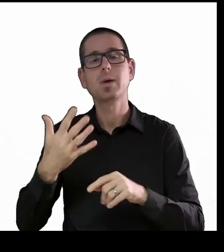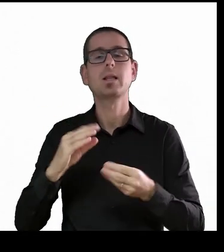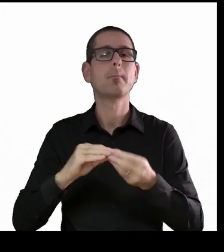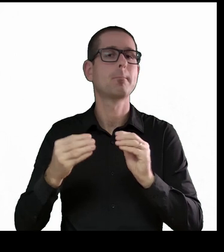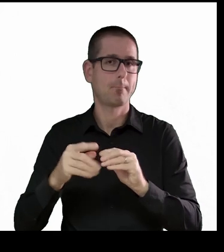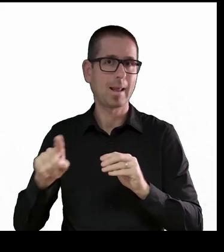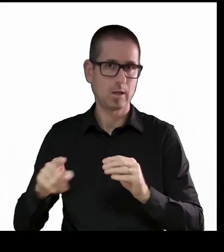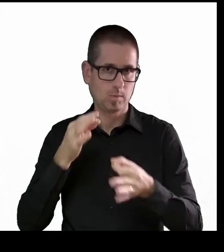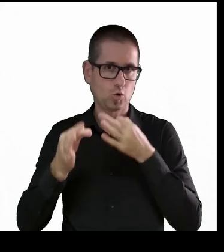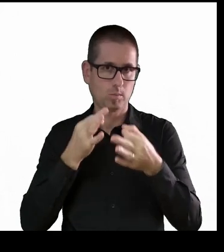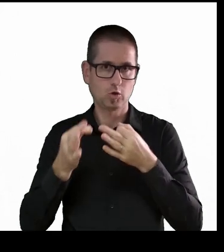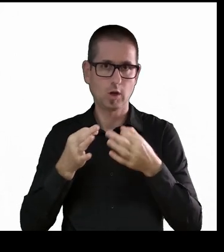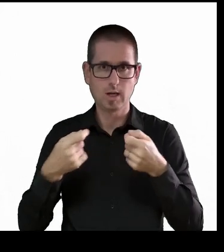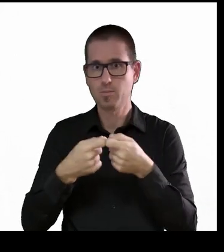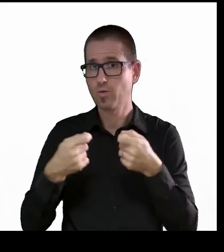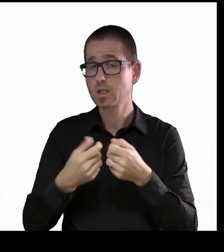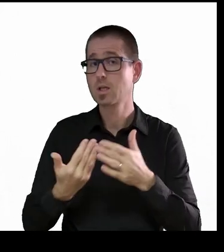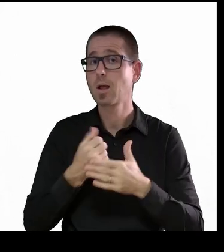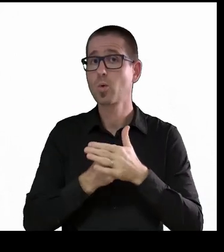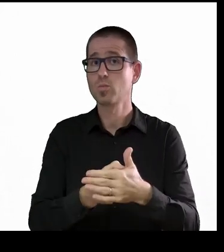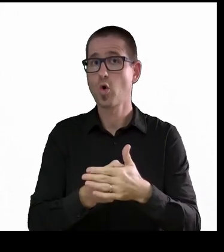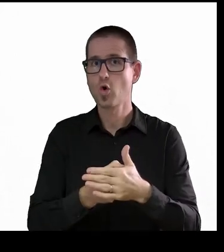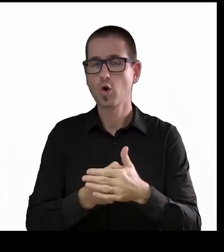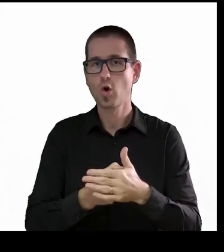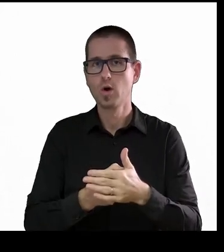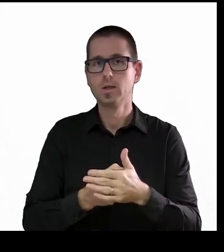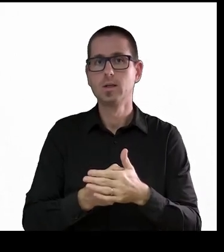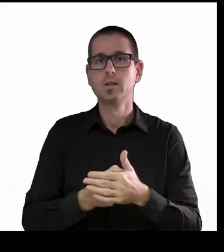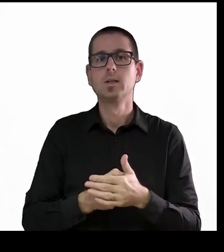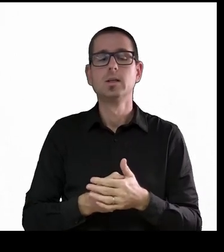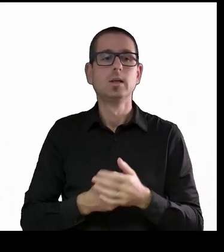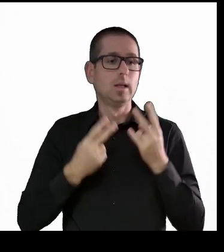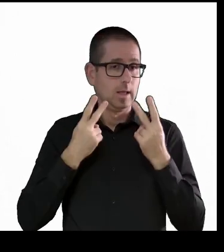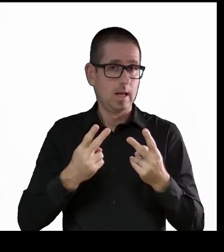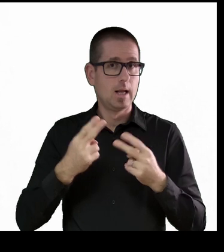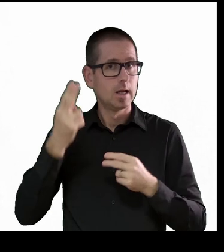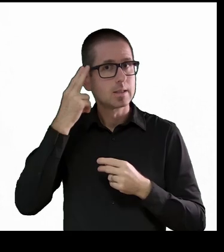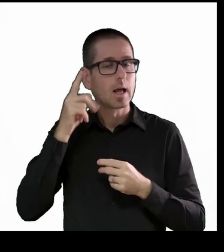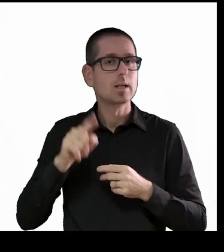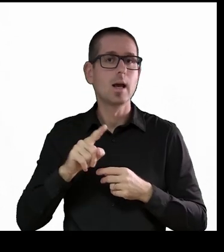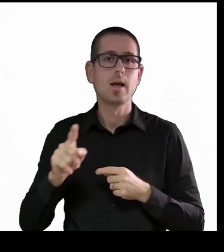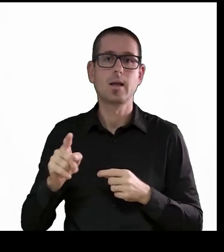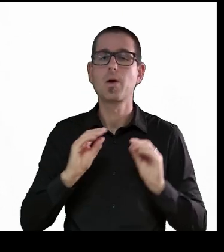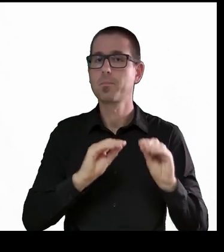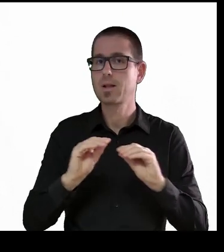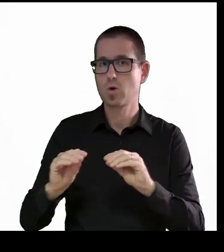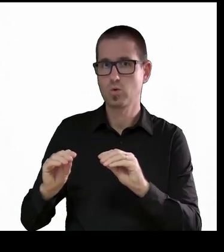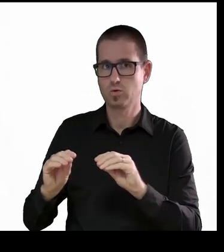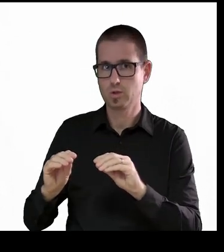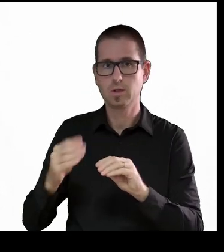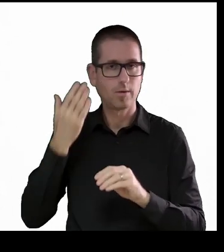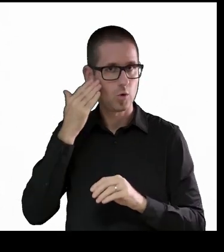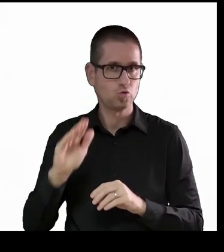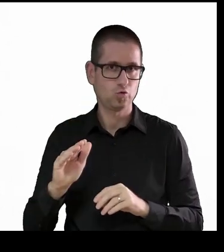management questions related to support us in acquiring the knowledge and pedagogical